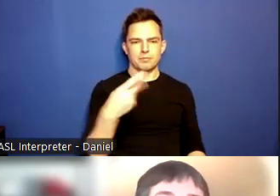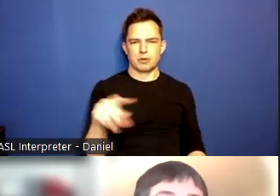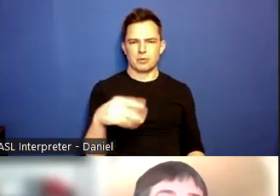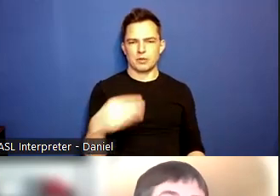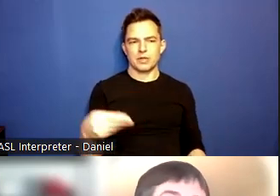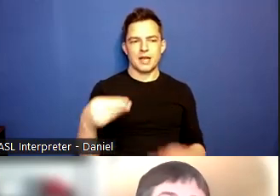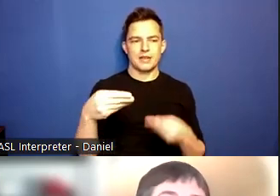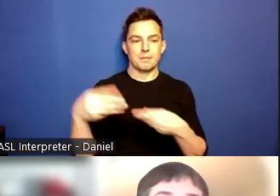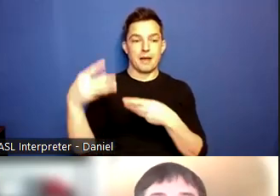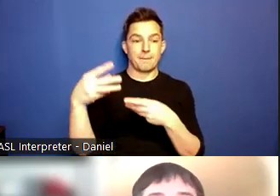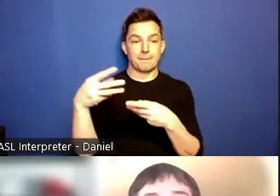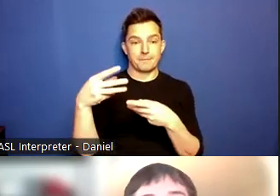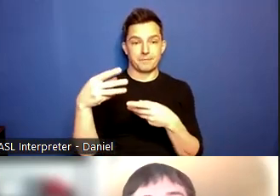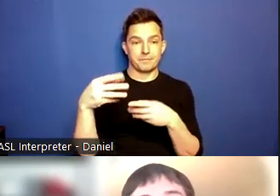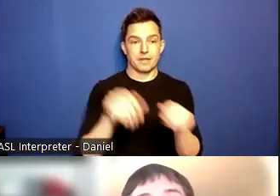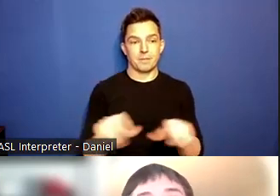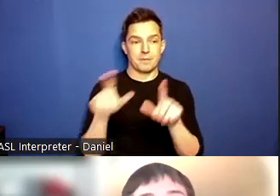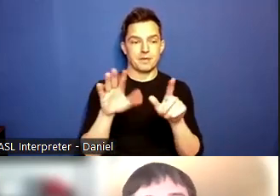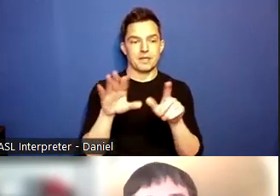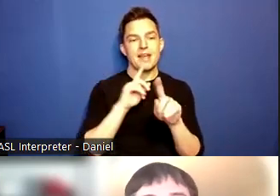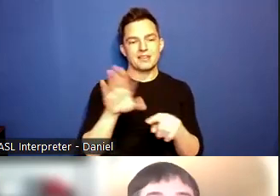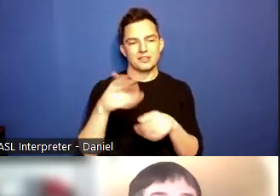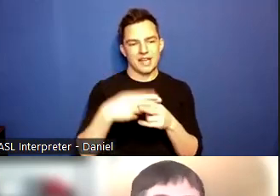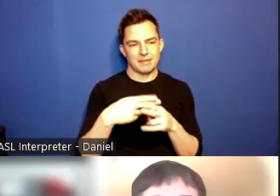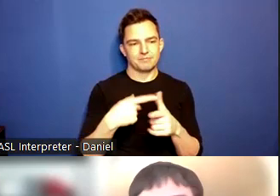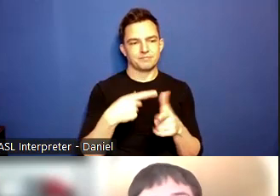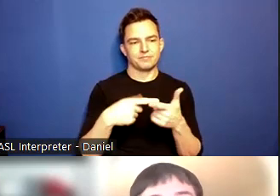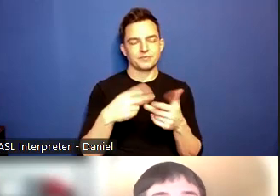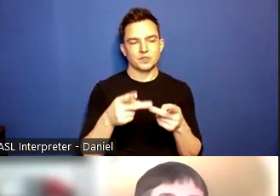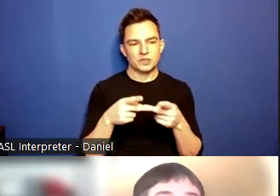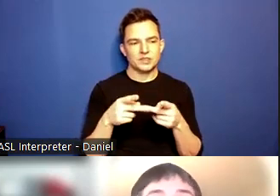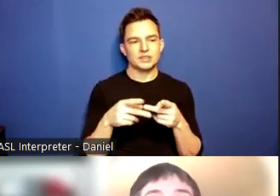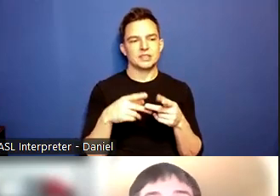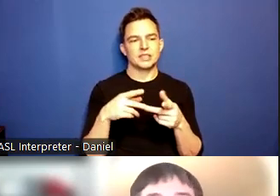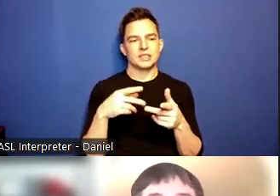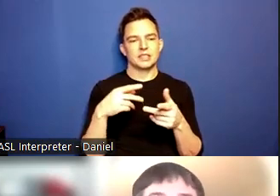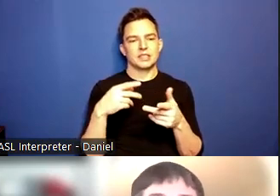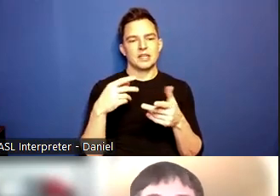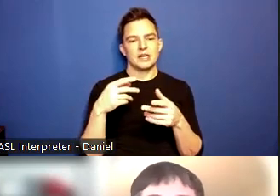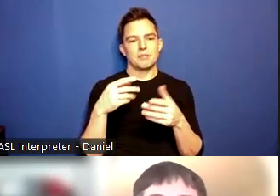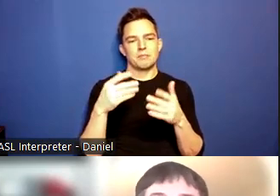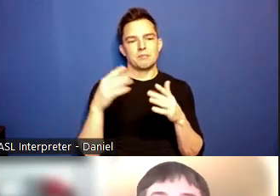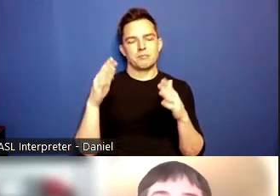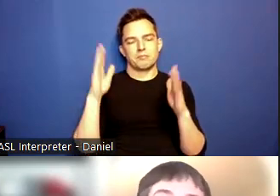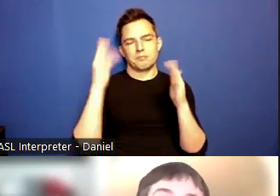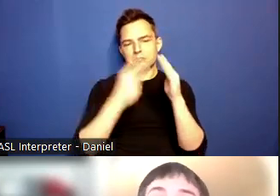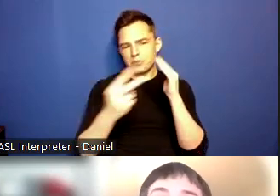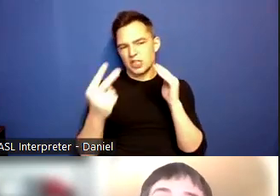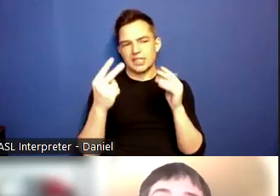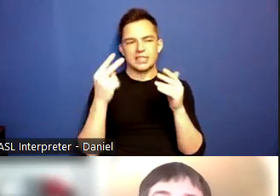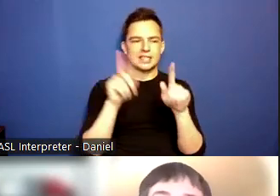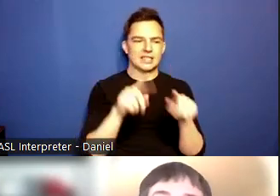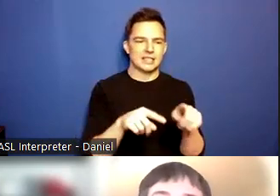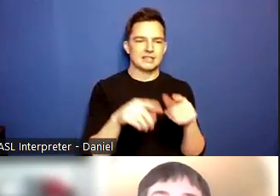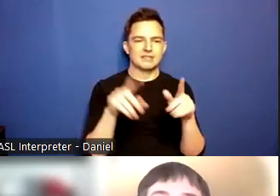window, and in that window, you'll enter the name, location, dates, projected attendance, ticket pricing, and whether